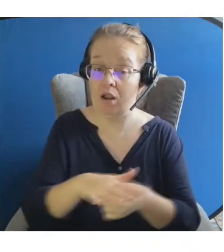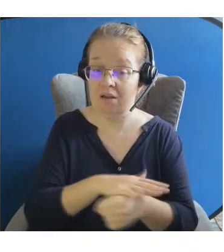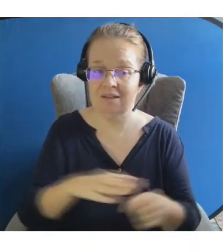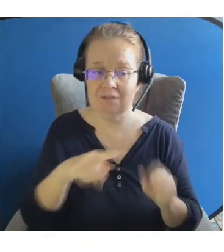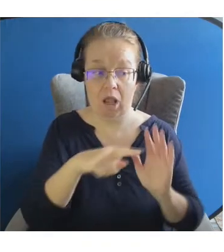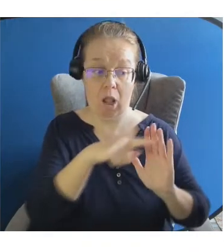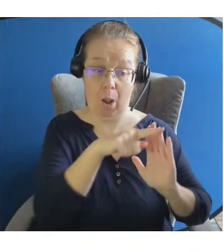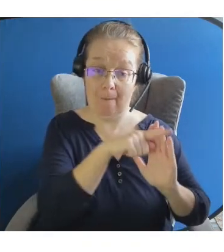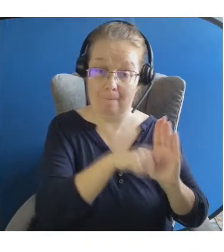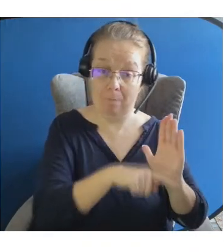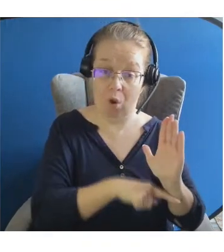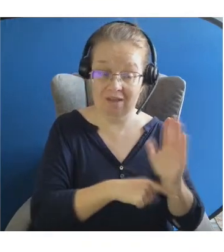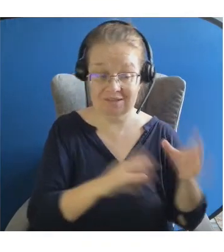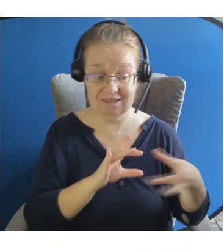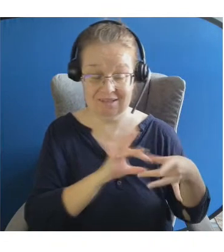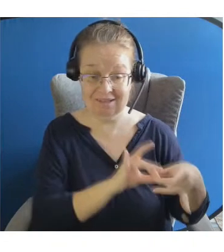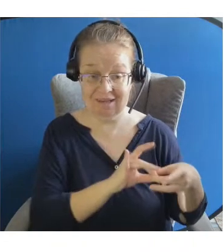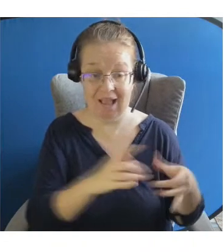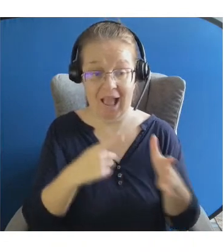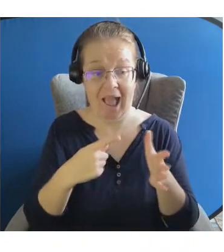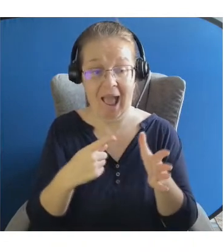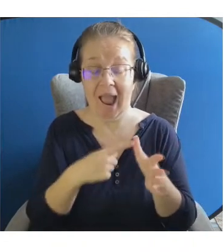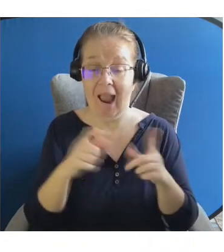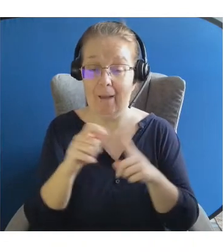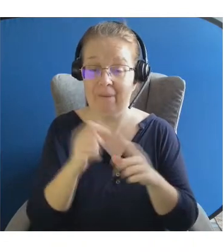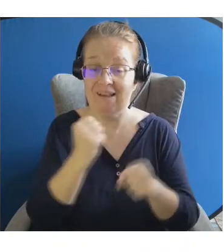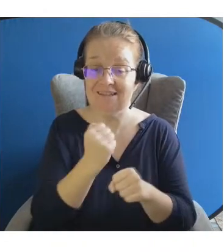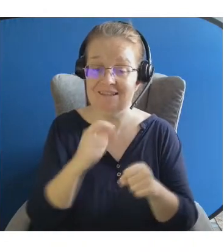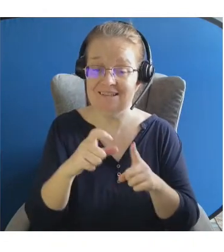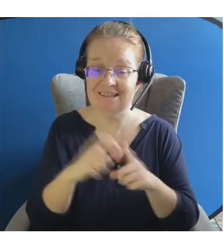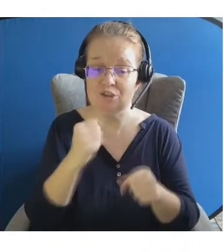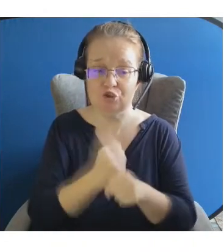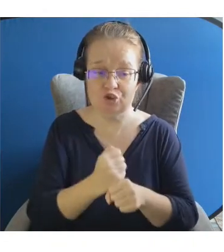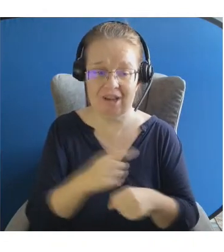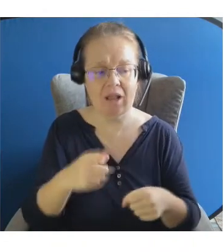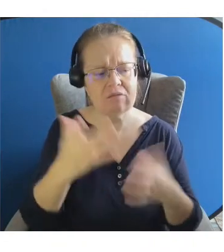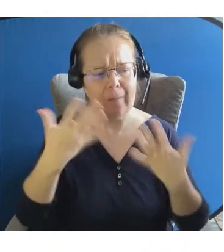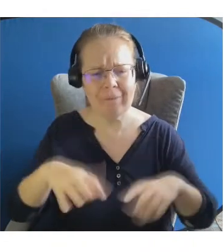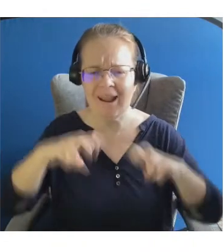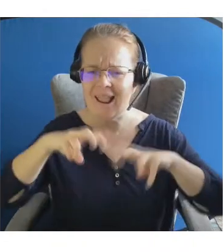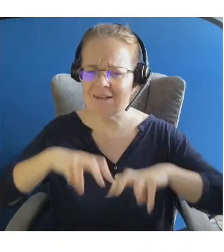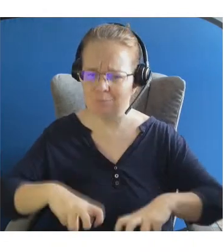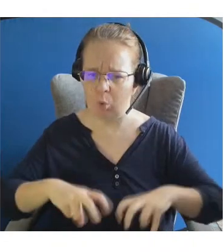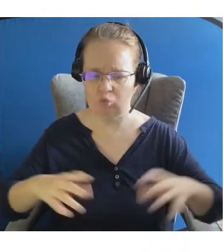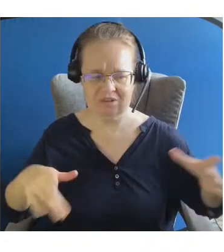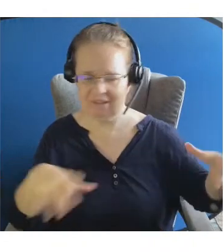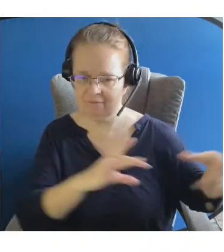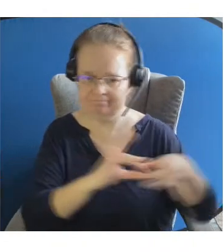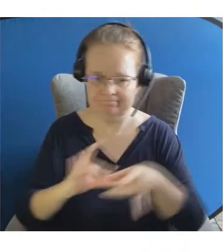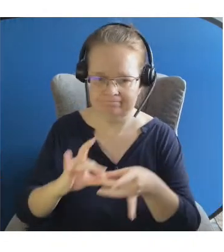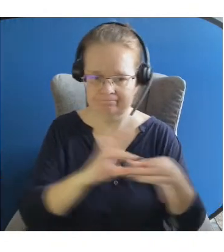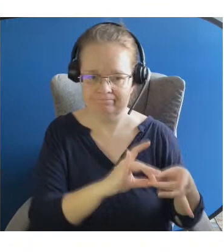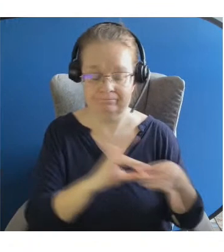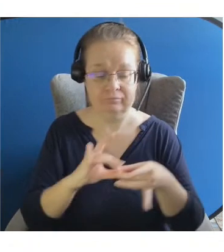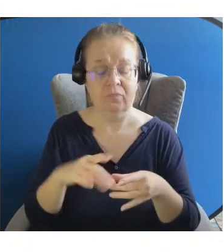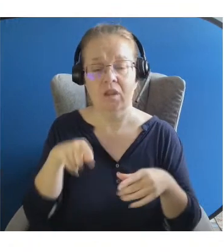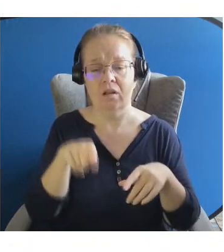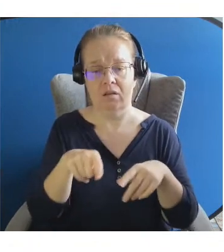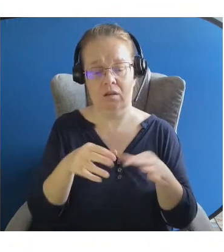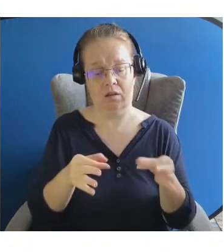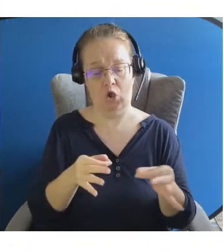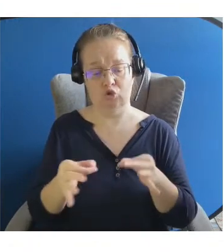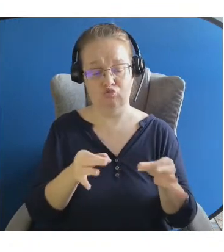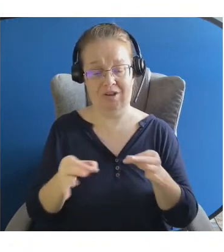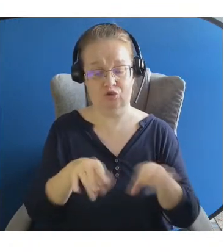PolicyConnect and the APPG for Assistive Technology have been exploring together. The strategy was launched in July this